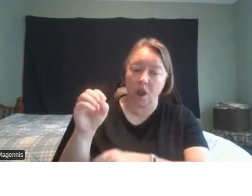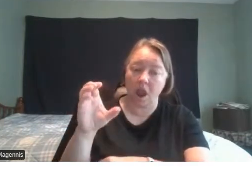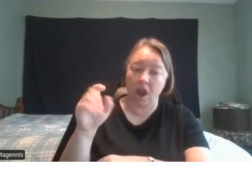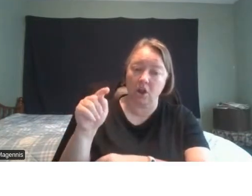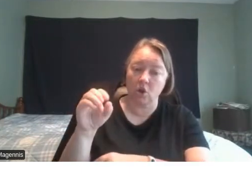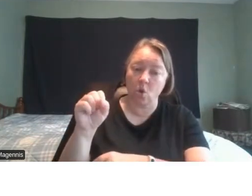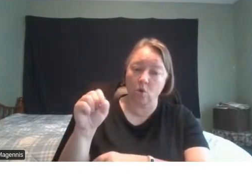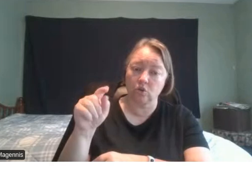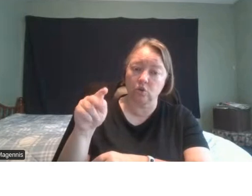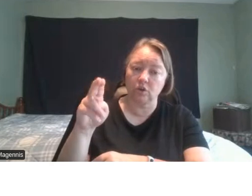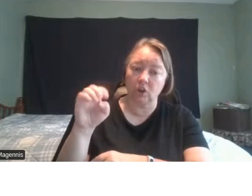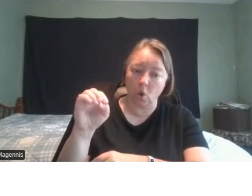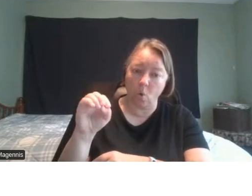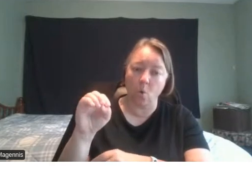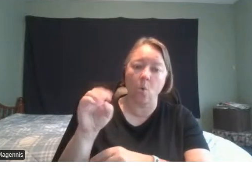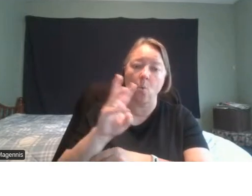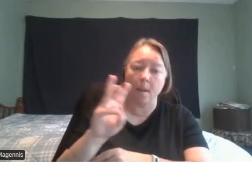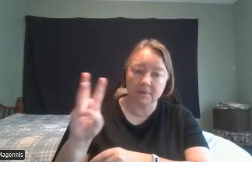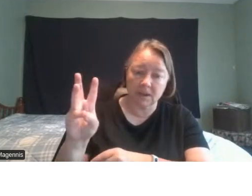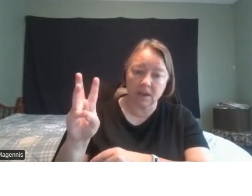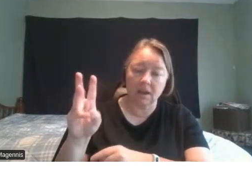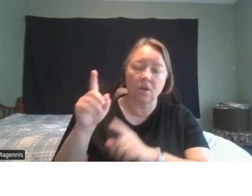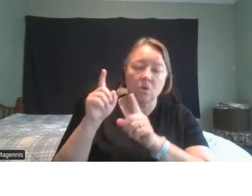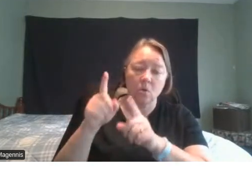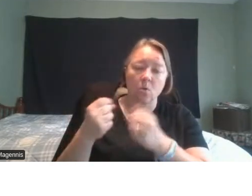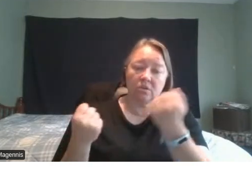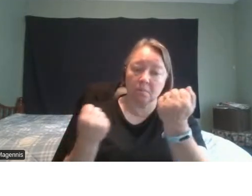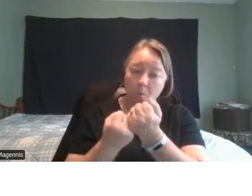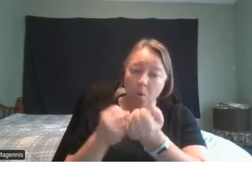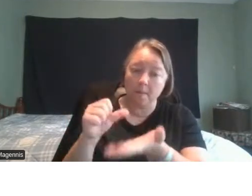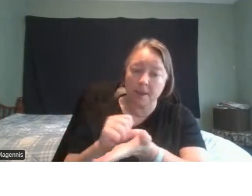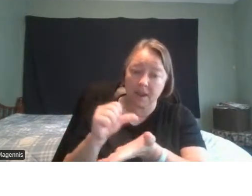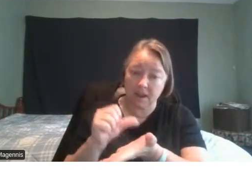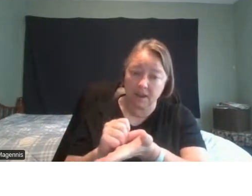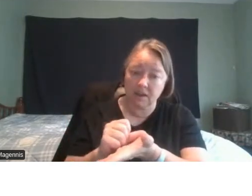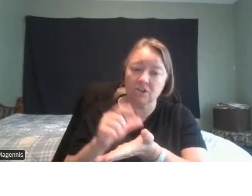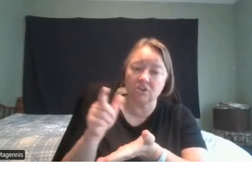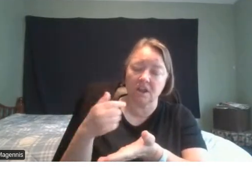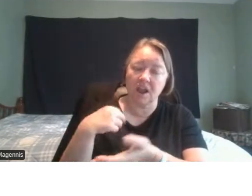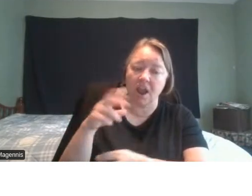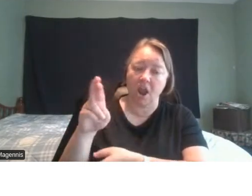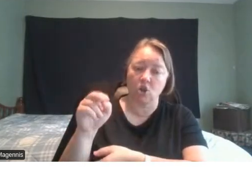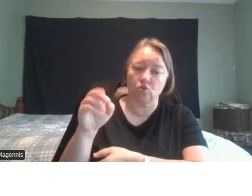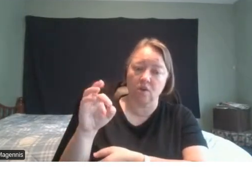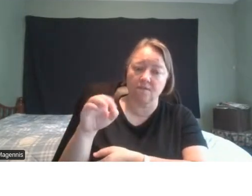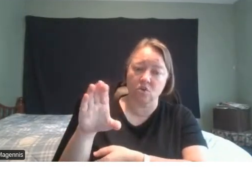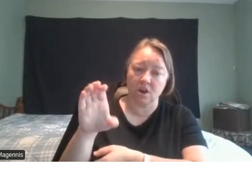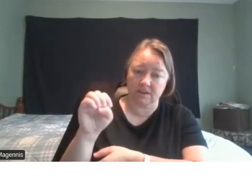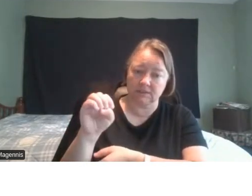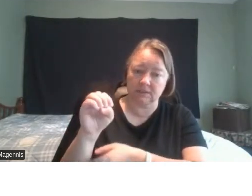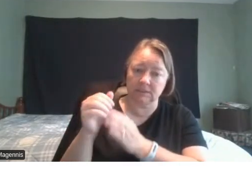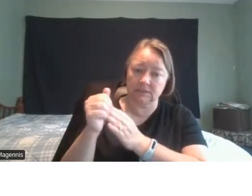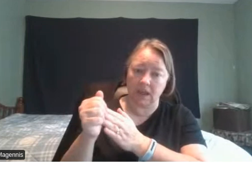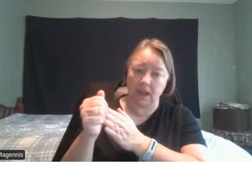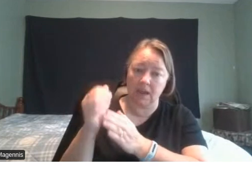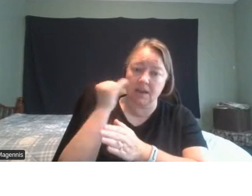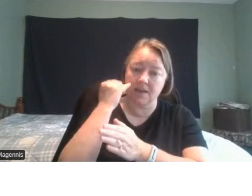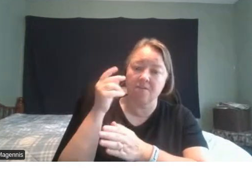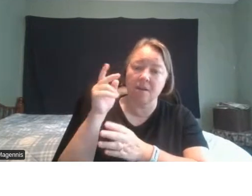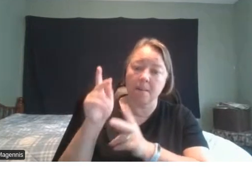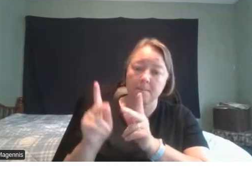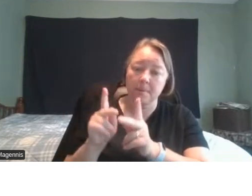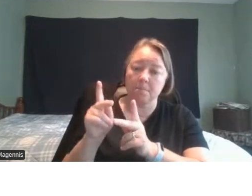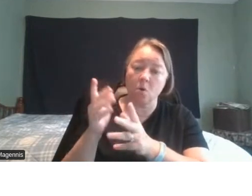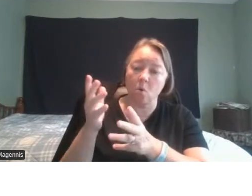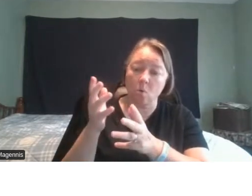OctoStudio website and go to the support page, there's a reference guide. If people want